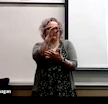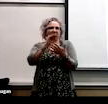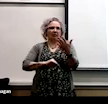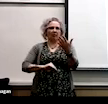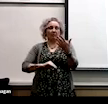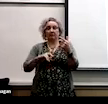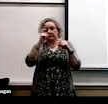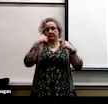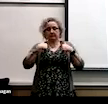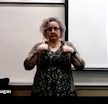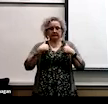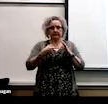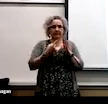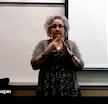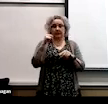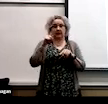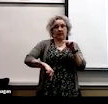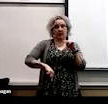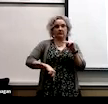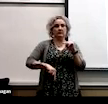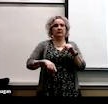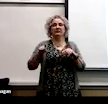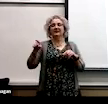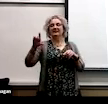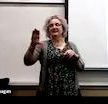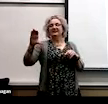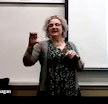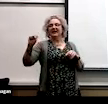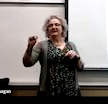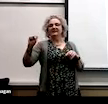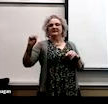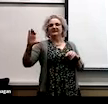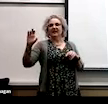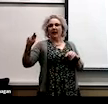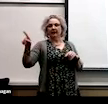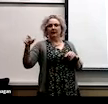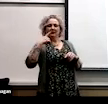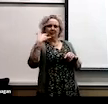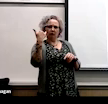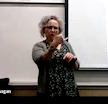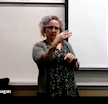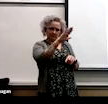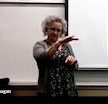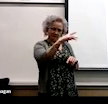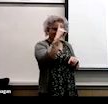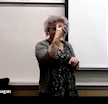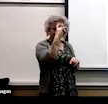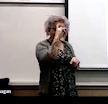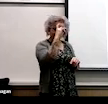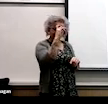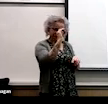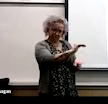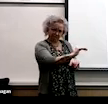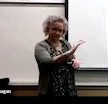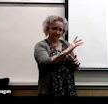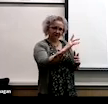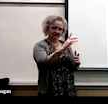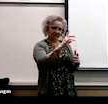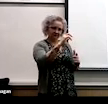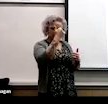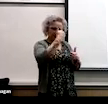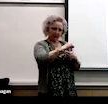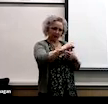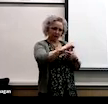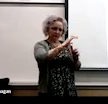for them, you know, they remind them, they call them, they say, have you done that yet? If you've done it, give it to me. I'm going to send it in for you. So